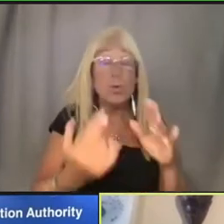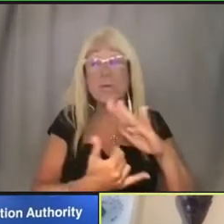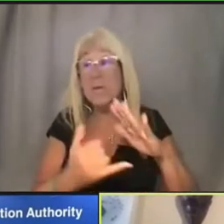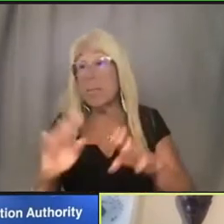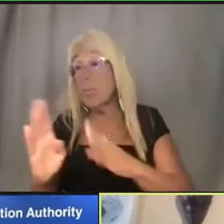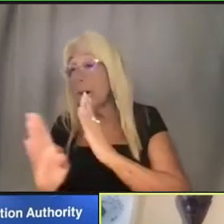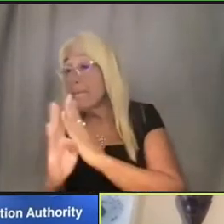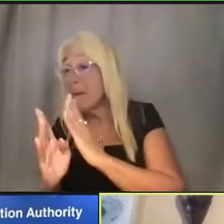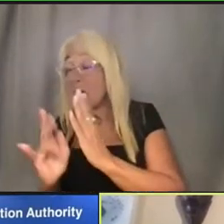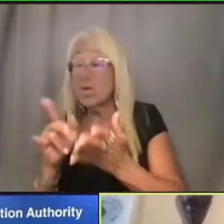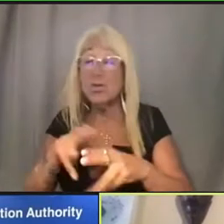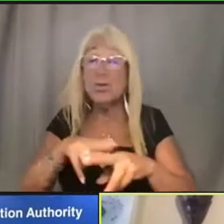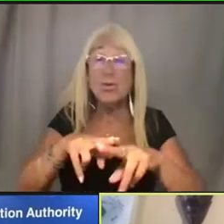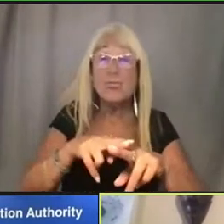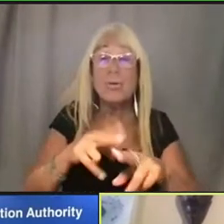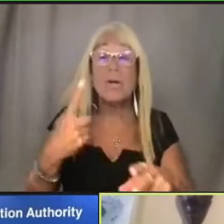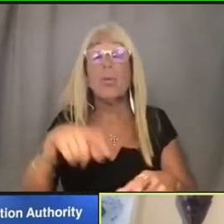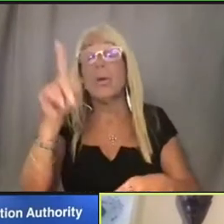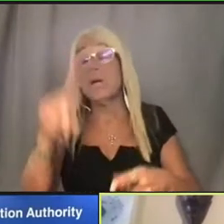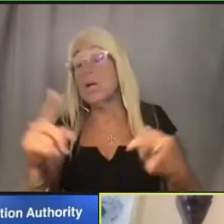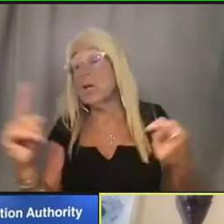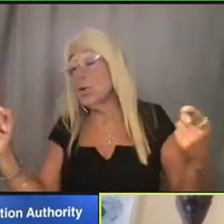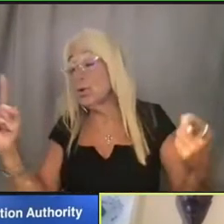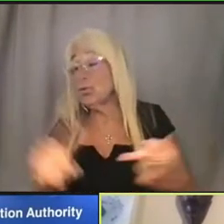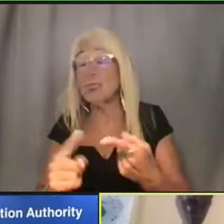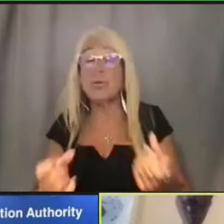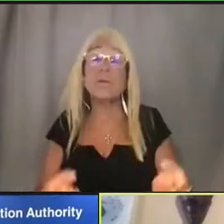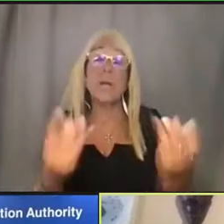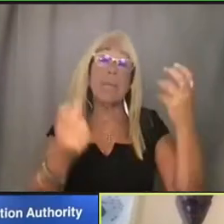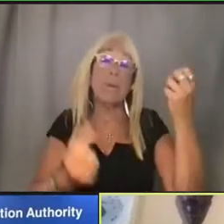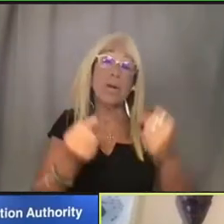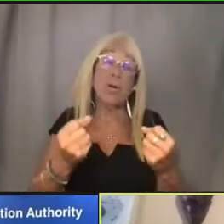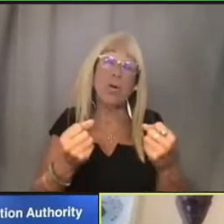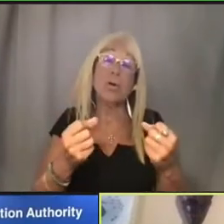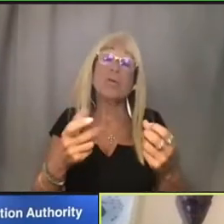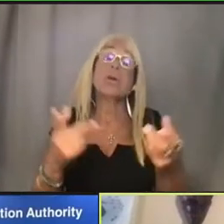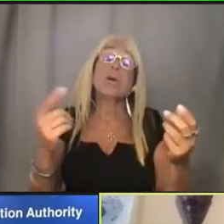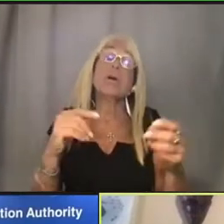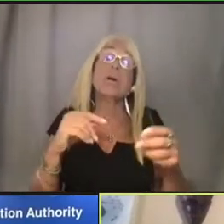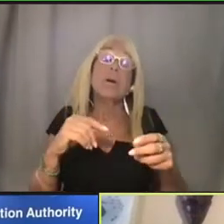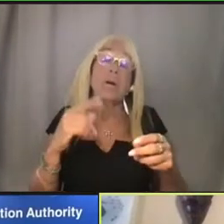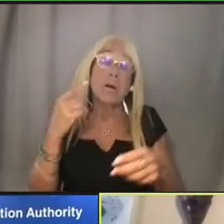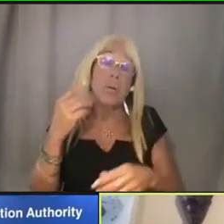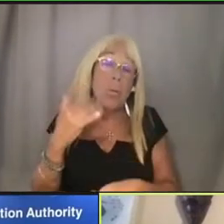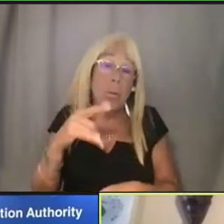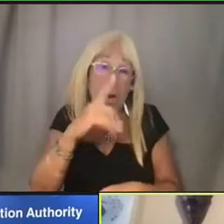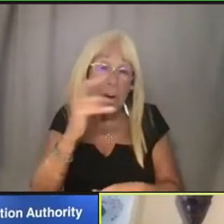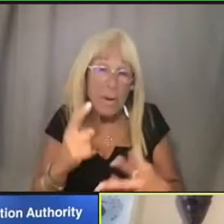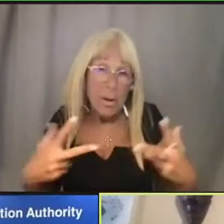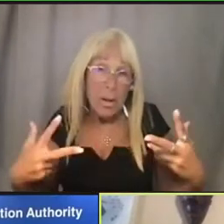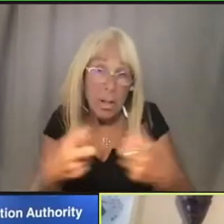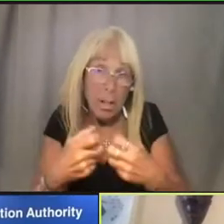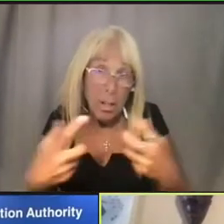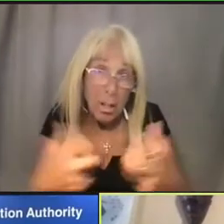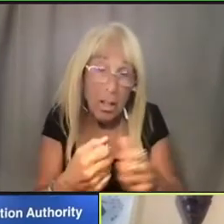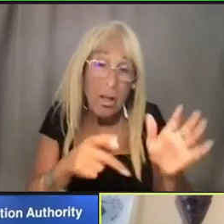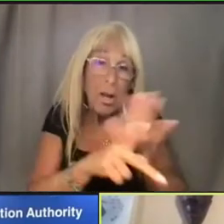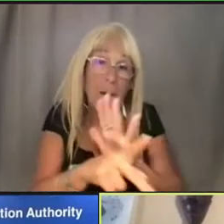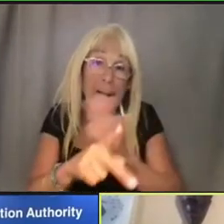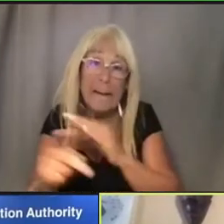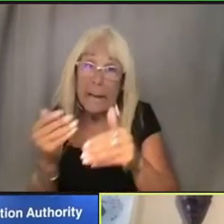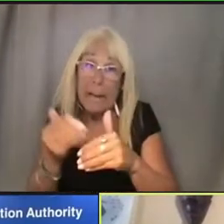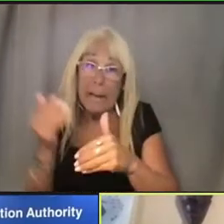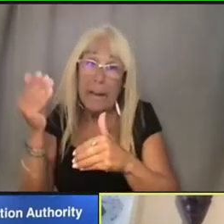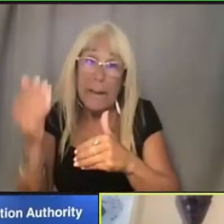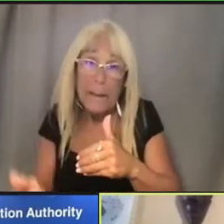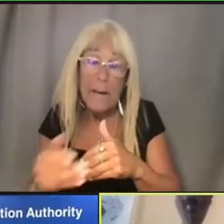we need to reduce the number of car trips to reduce the number of crashes that are killing our neighbors there are important considerations in how to implement